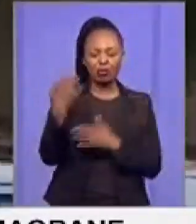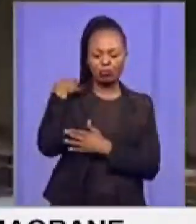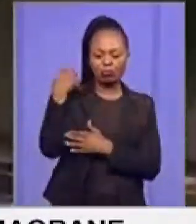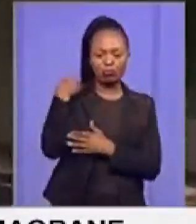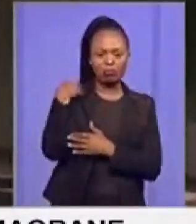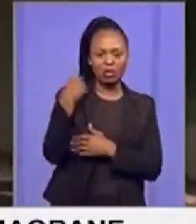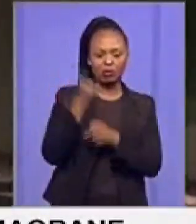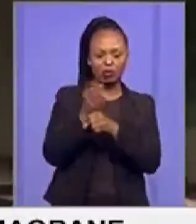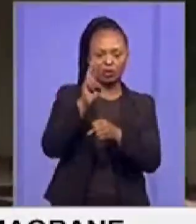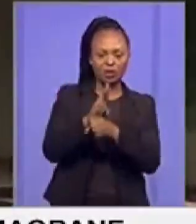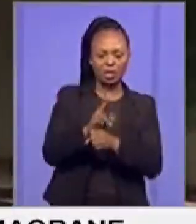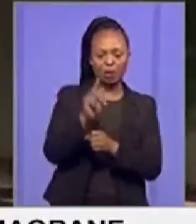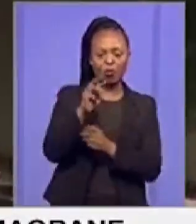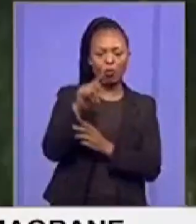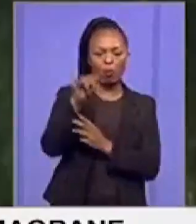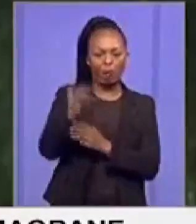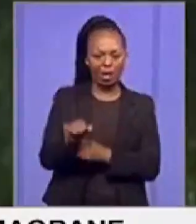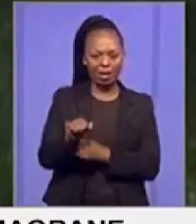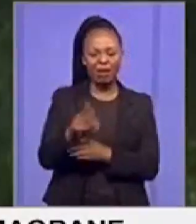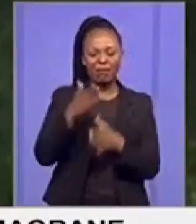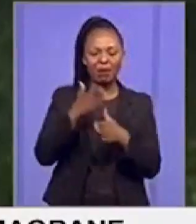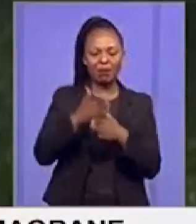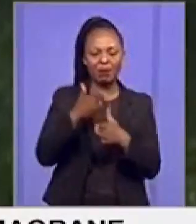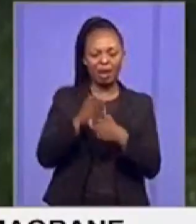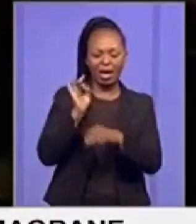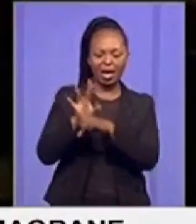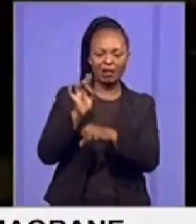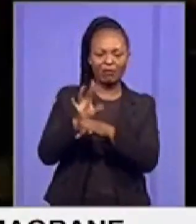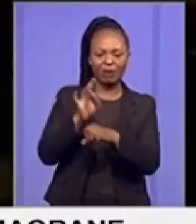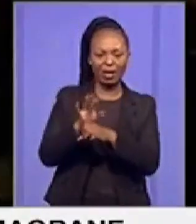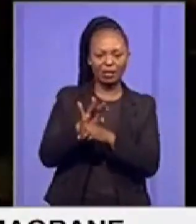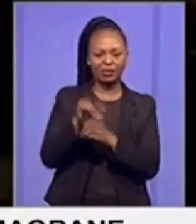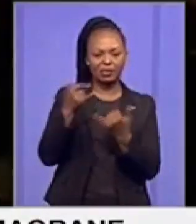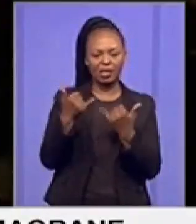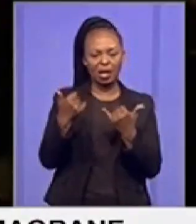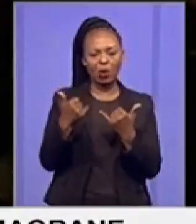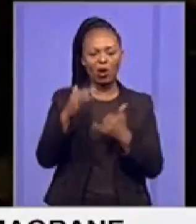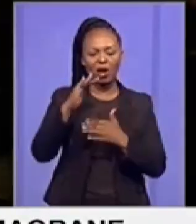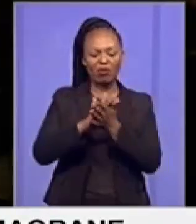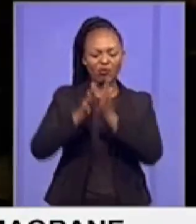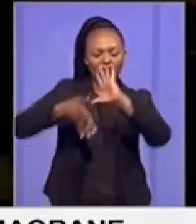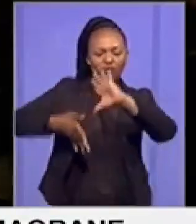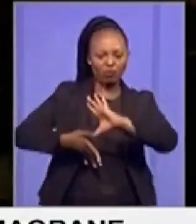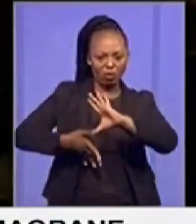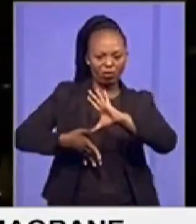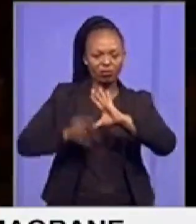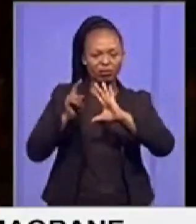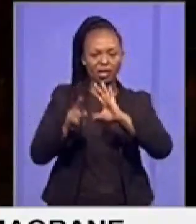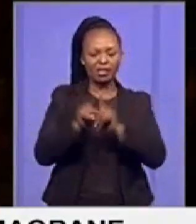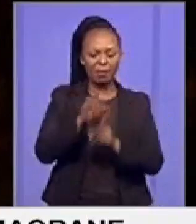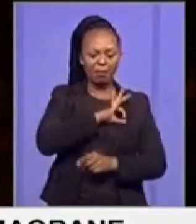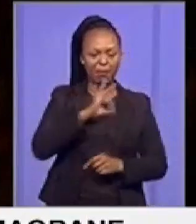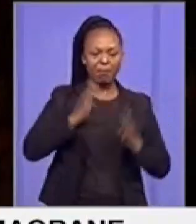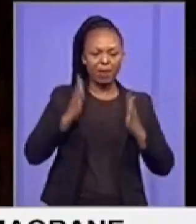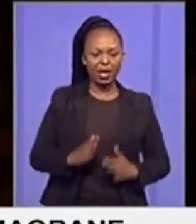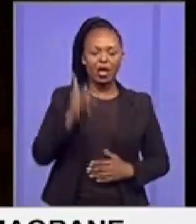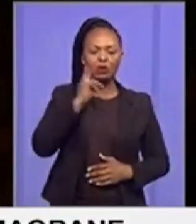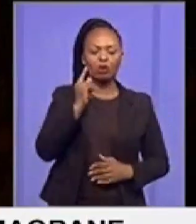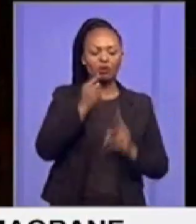sebeditse kantorong ya mopresidente e le moeletsi wa mopresidente ho tsa meralo ya motheo mme e bile meyara wa Tshwane pakeng